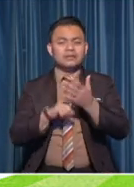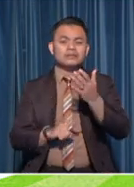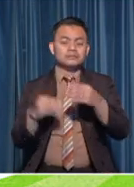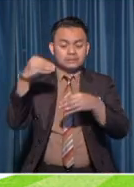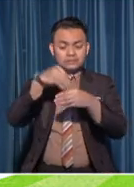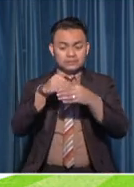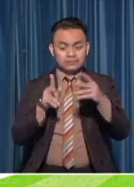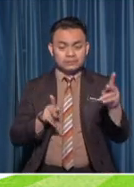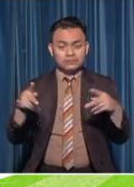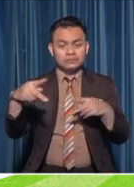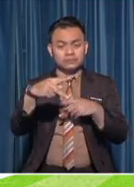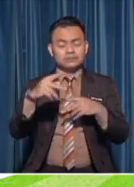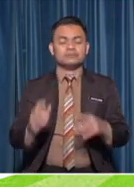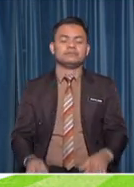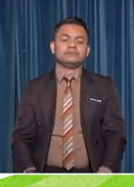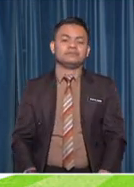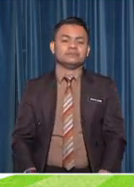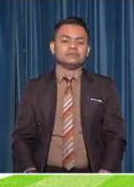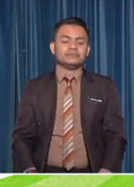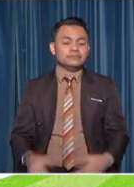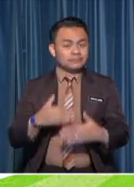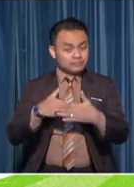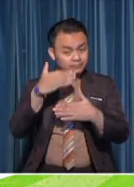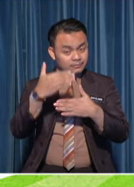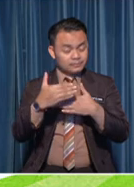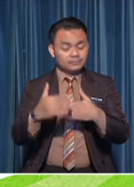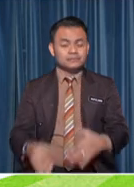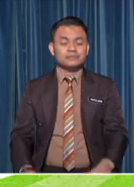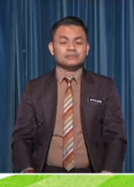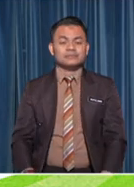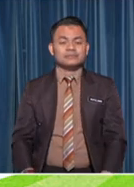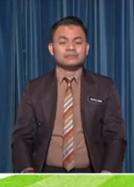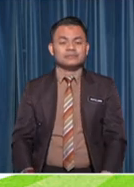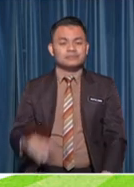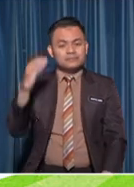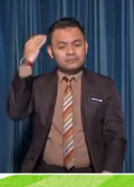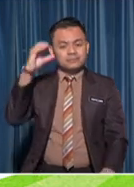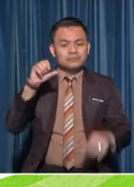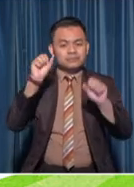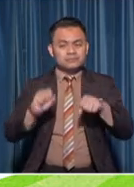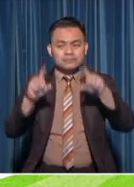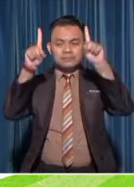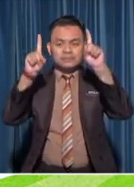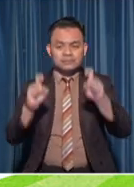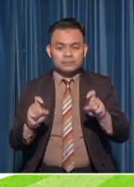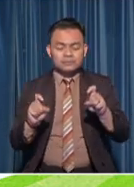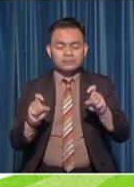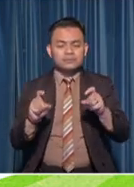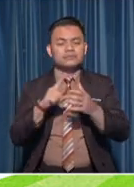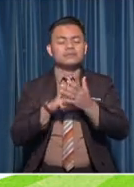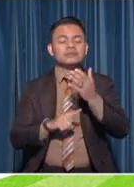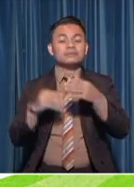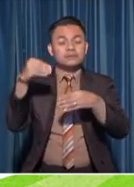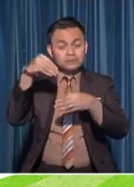the box. Then I can make a good guess of the thing that